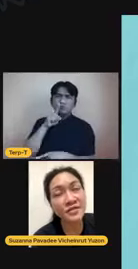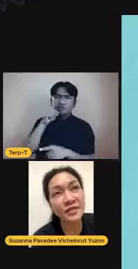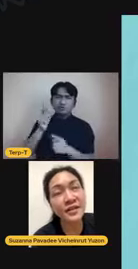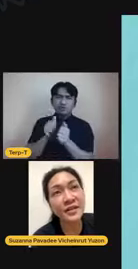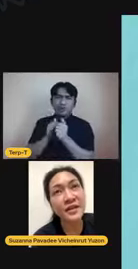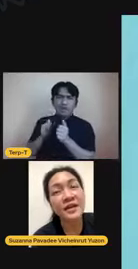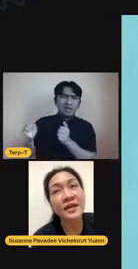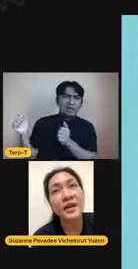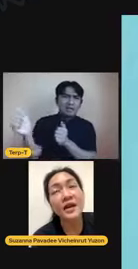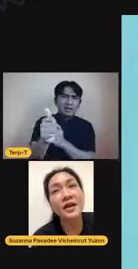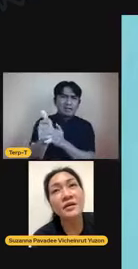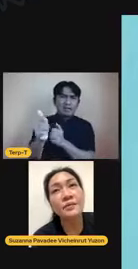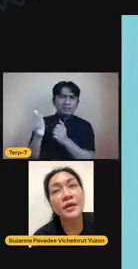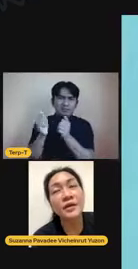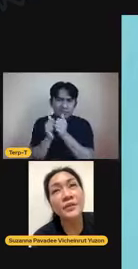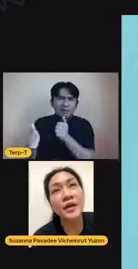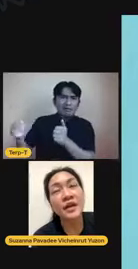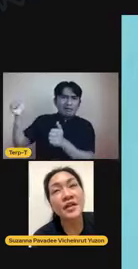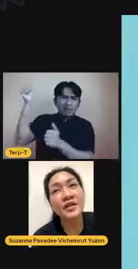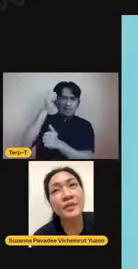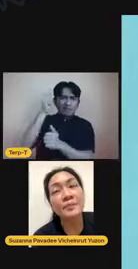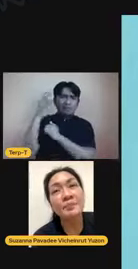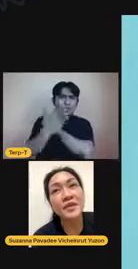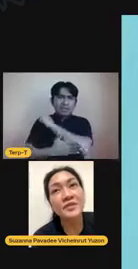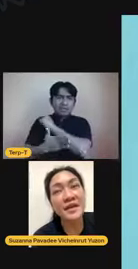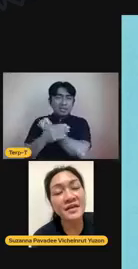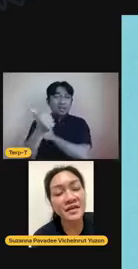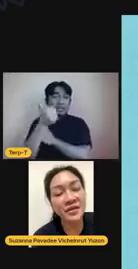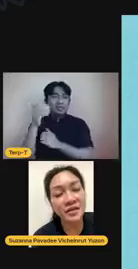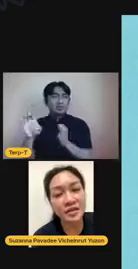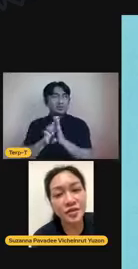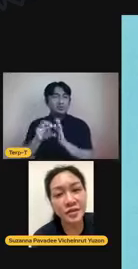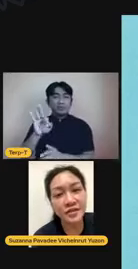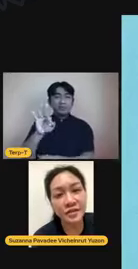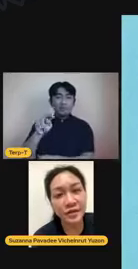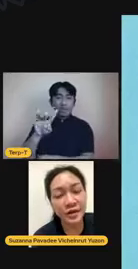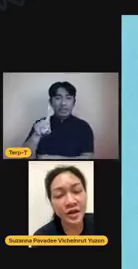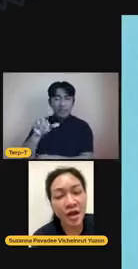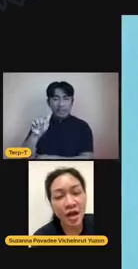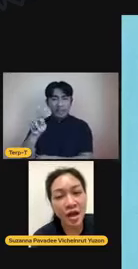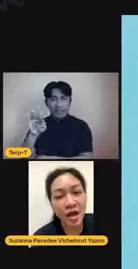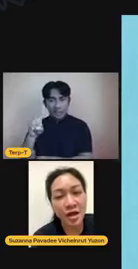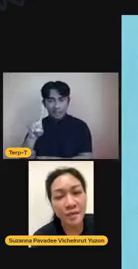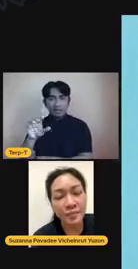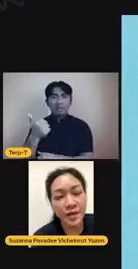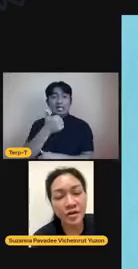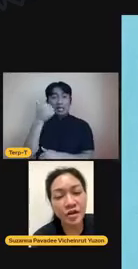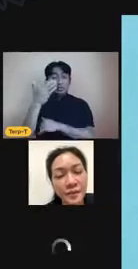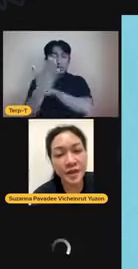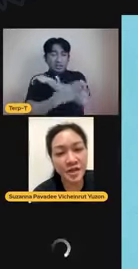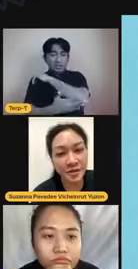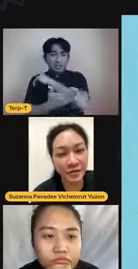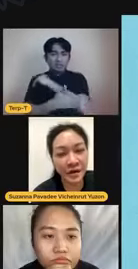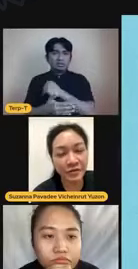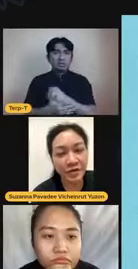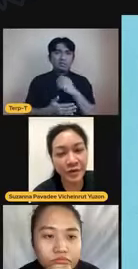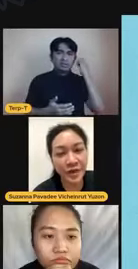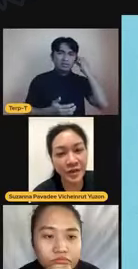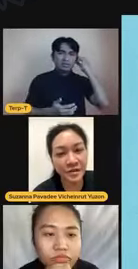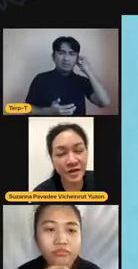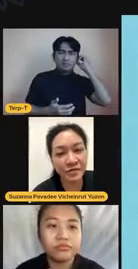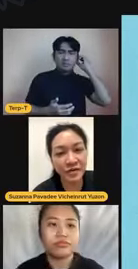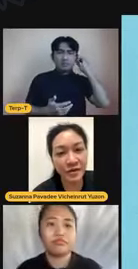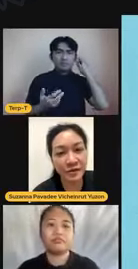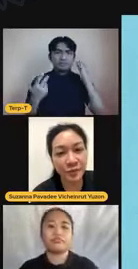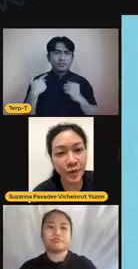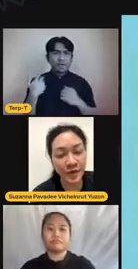countries as Finland and other Scandinavian countries, you know, their termination rate for when